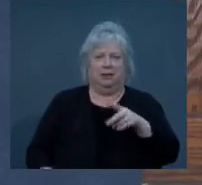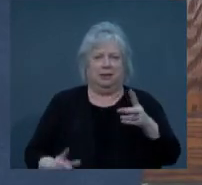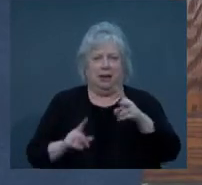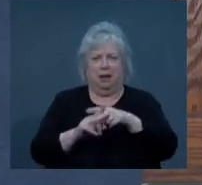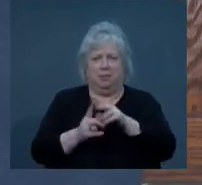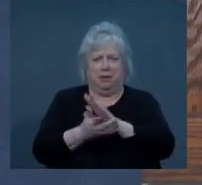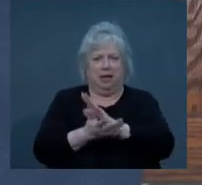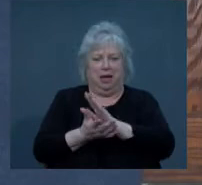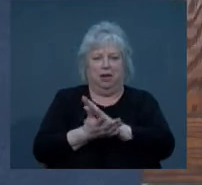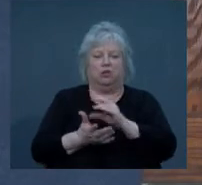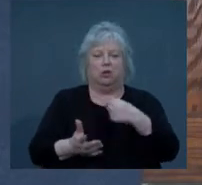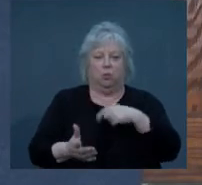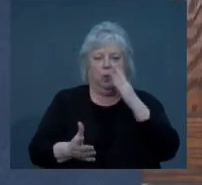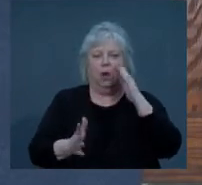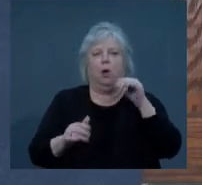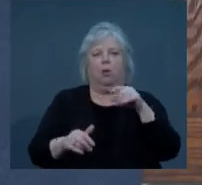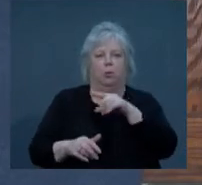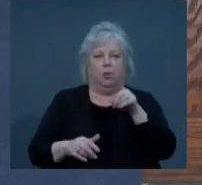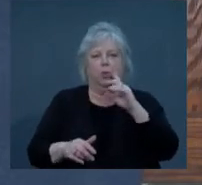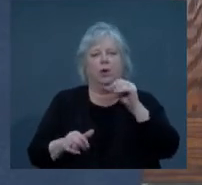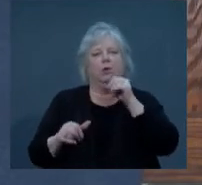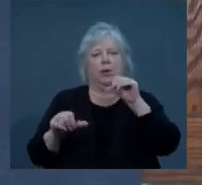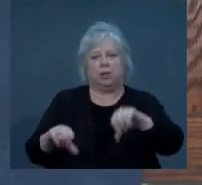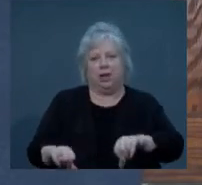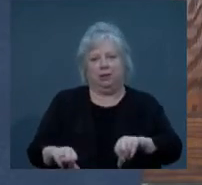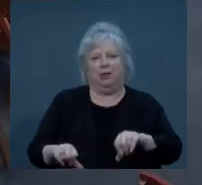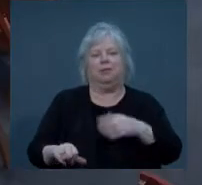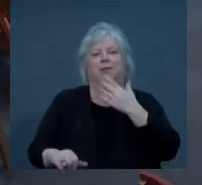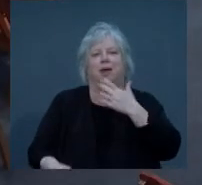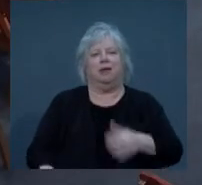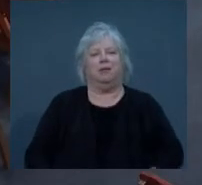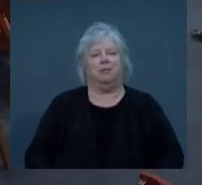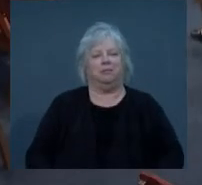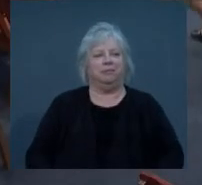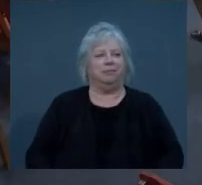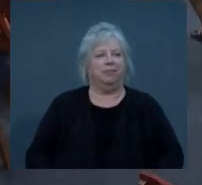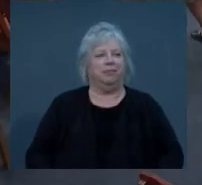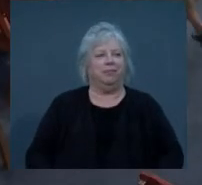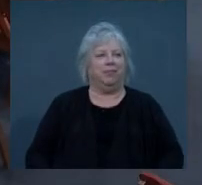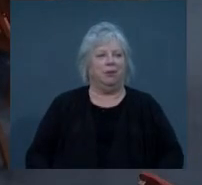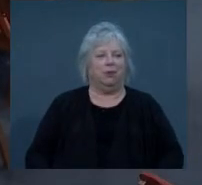application, and we hope you will reject it. Thank you.